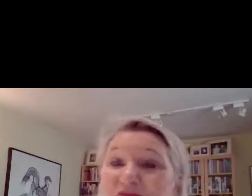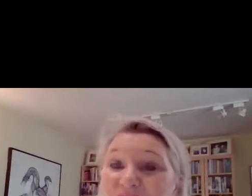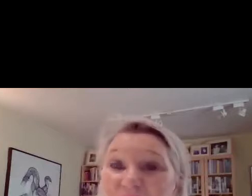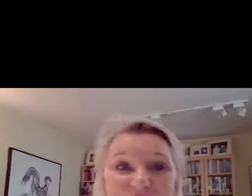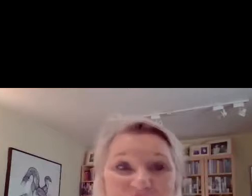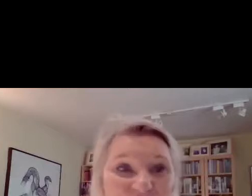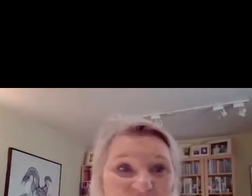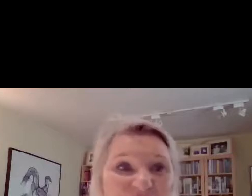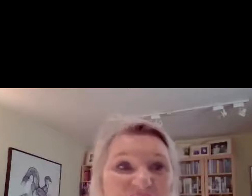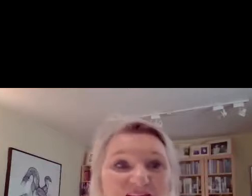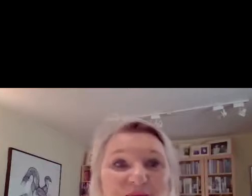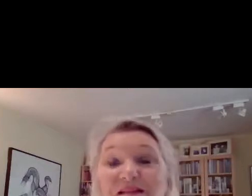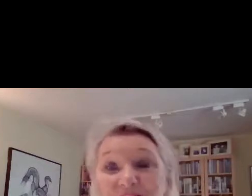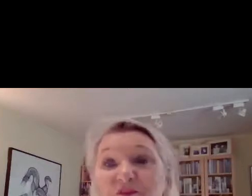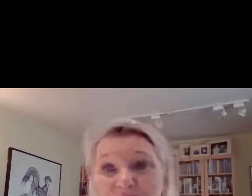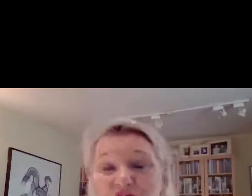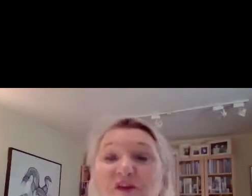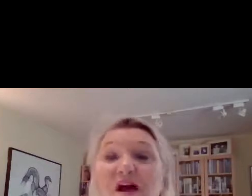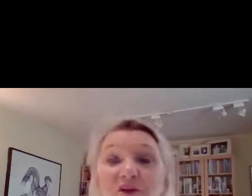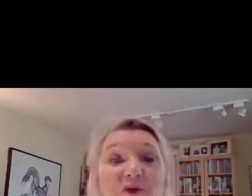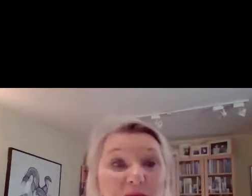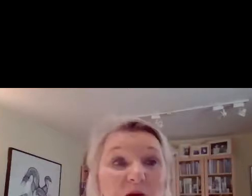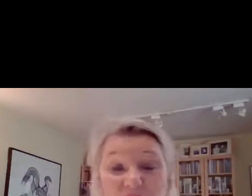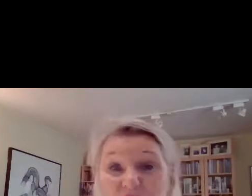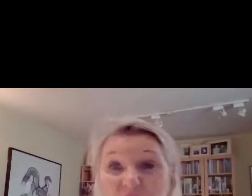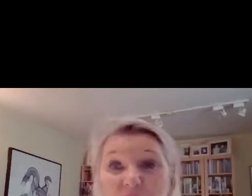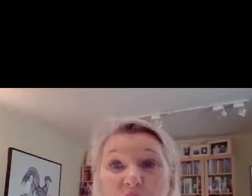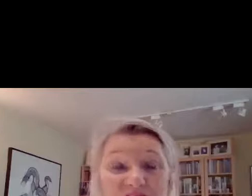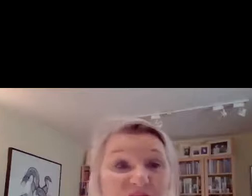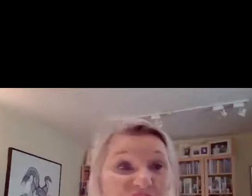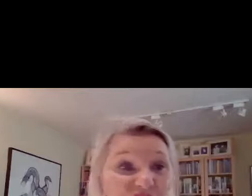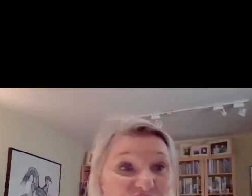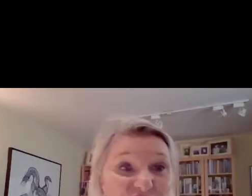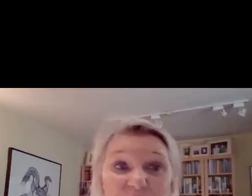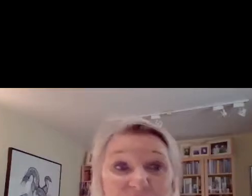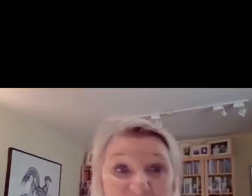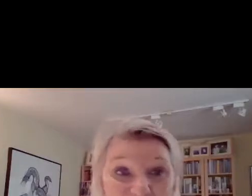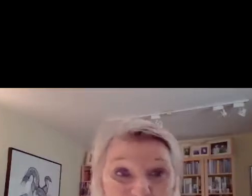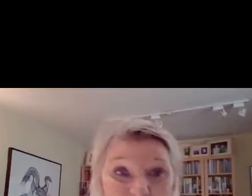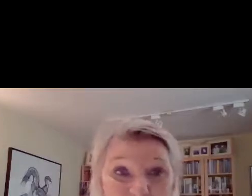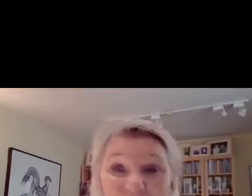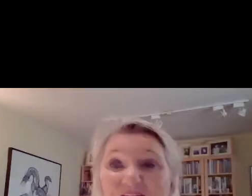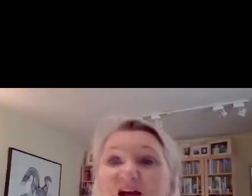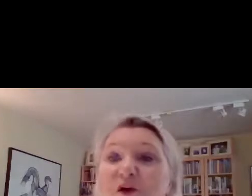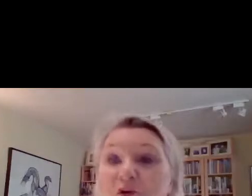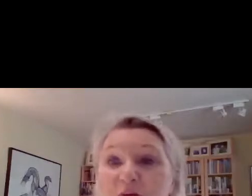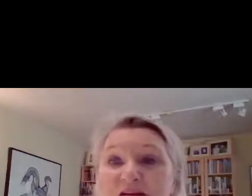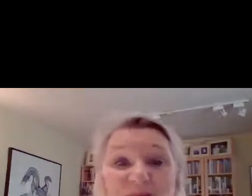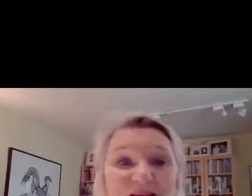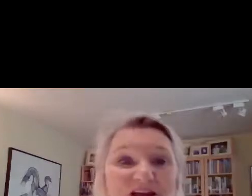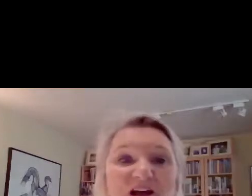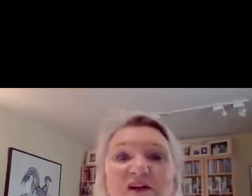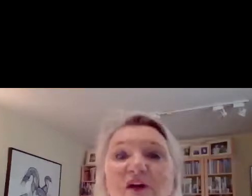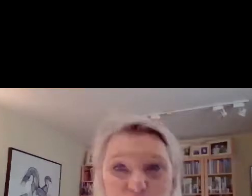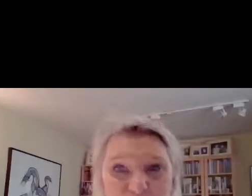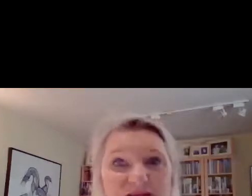to a feedback survey, as well as information on how you can be part of the Toronto Arts Foundation's community-based work and our growing